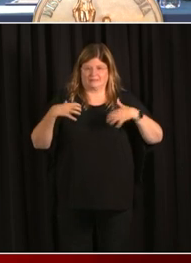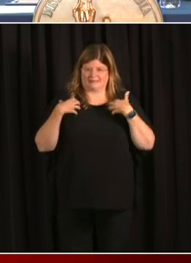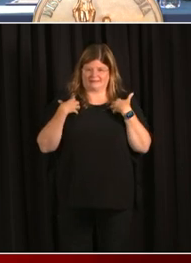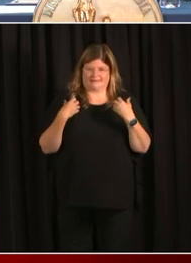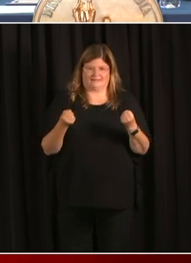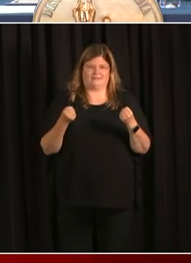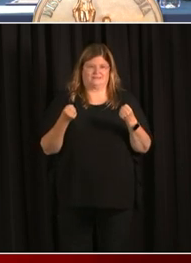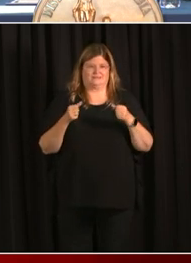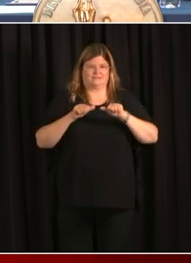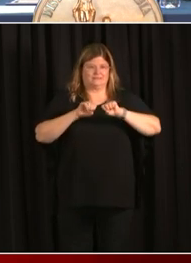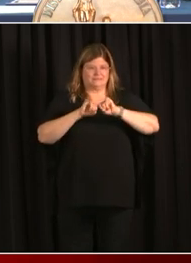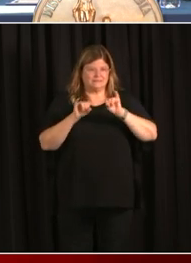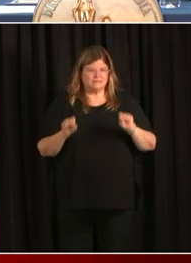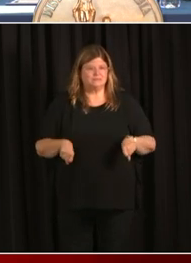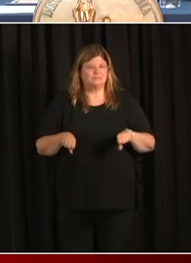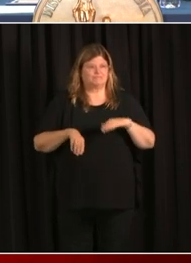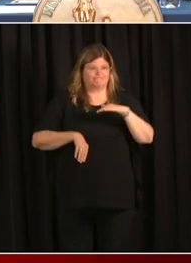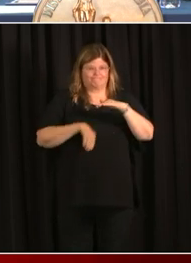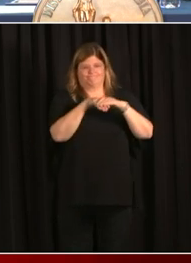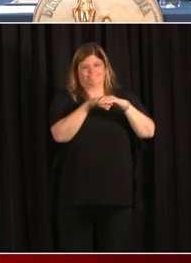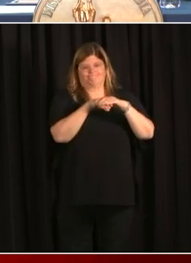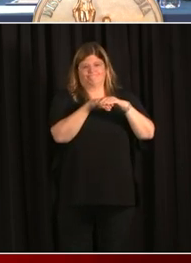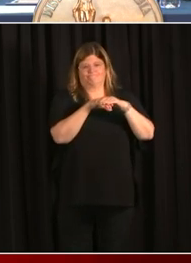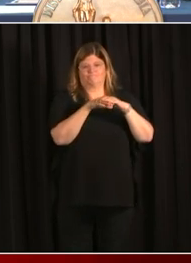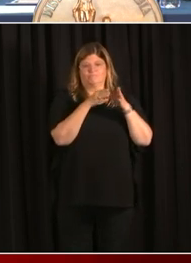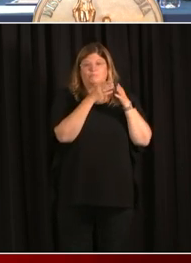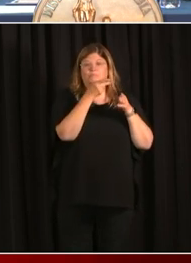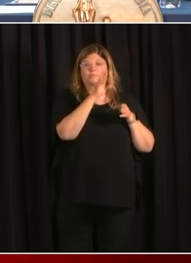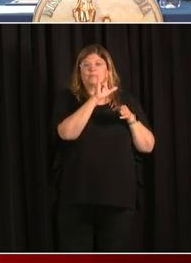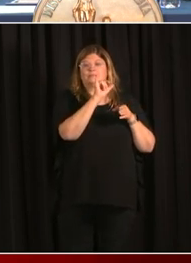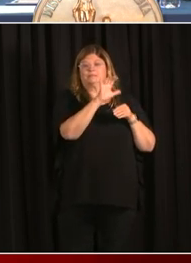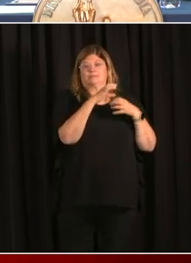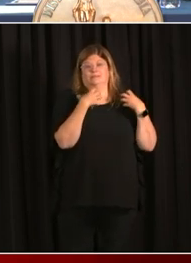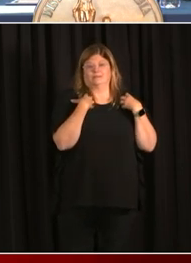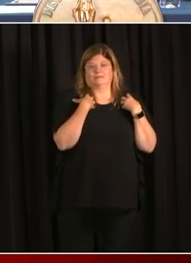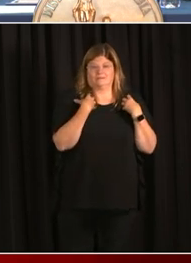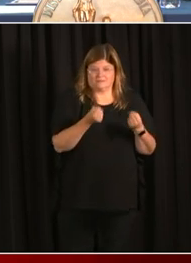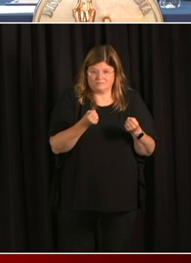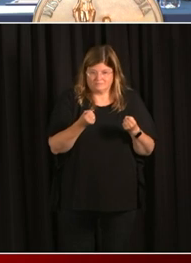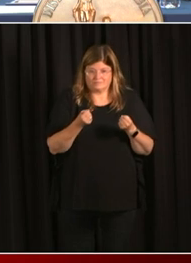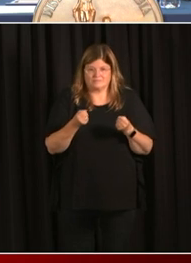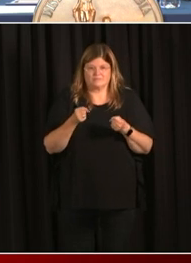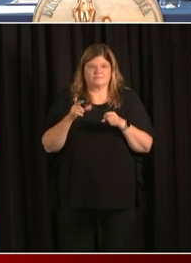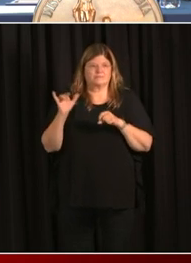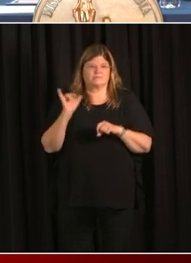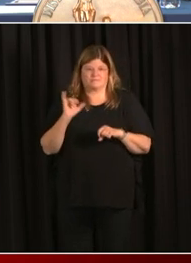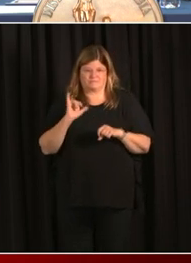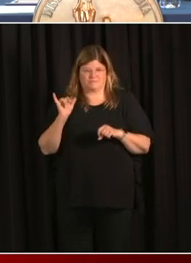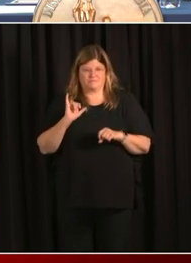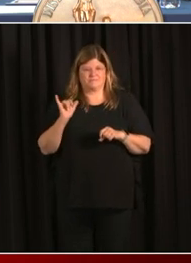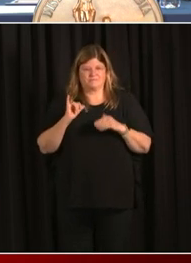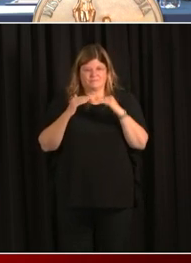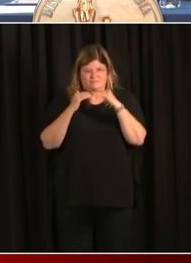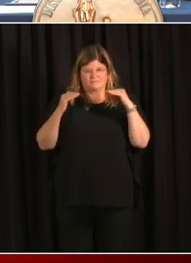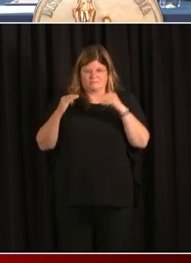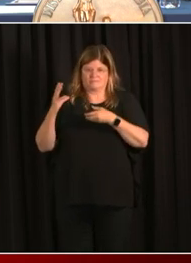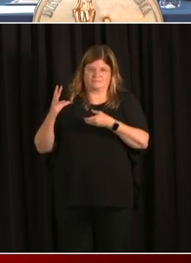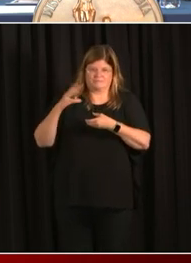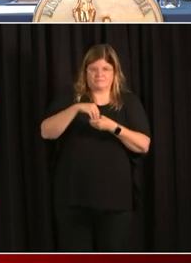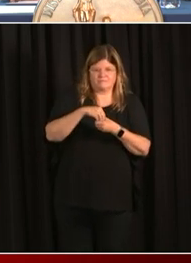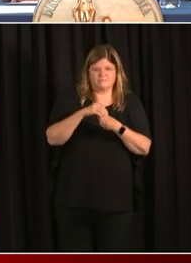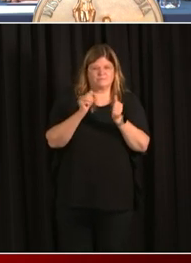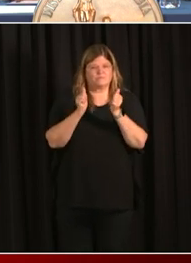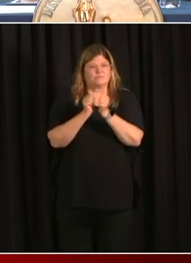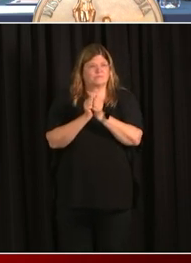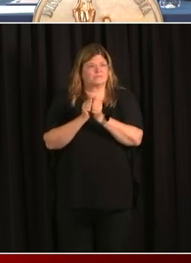capacity, our public health system, and also the level of engagement with the community. So